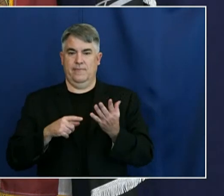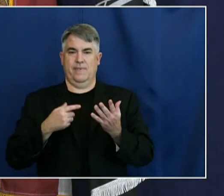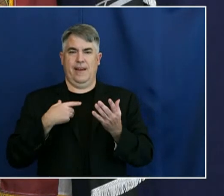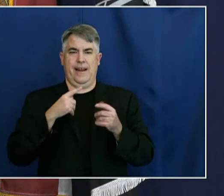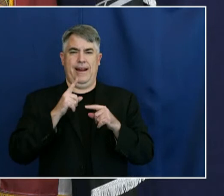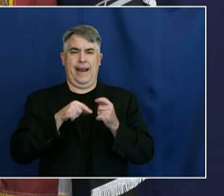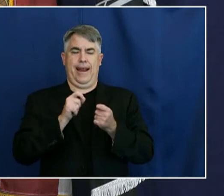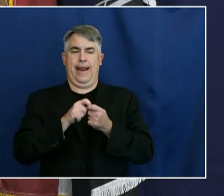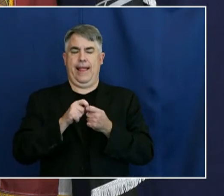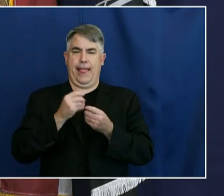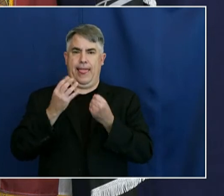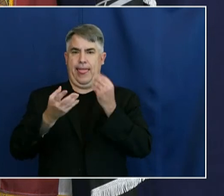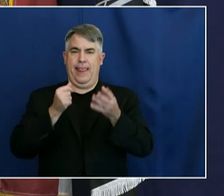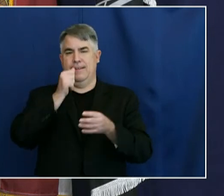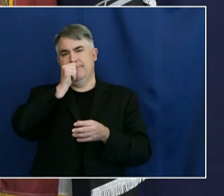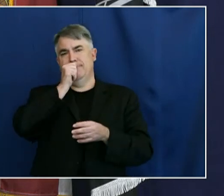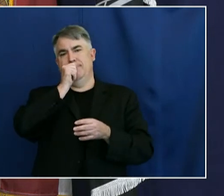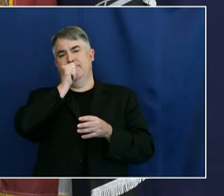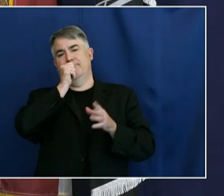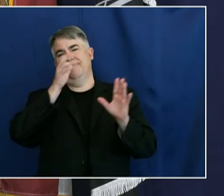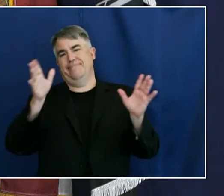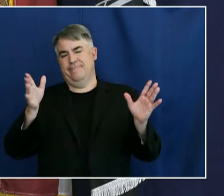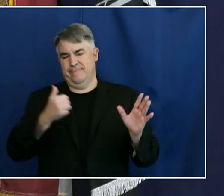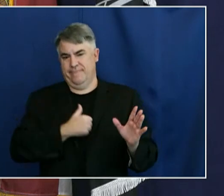But no significant